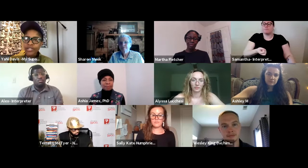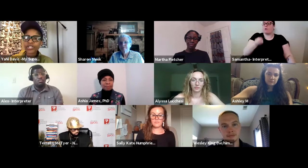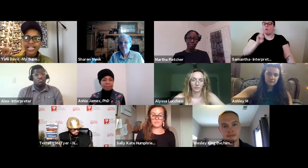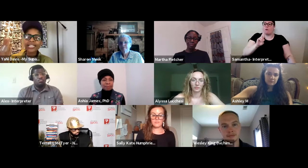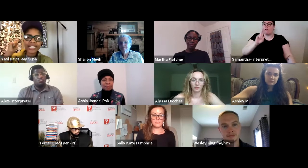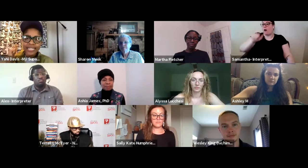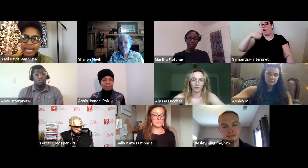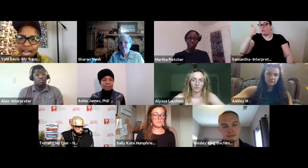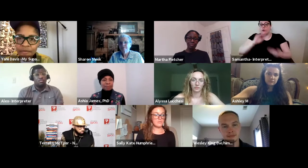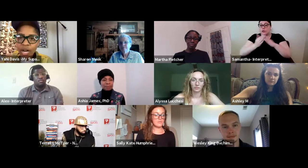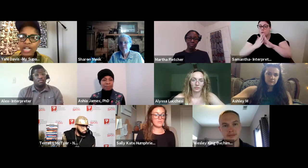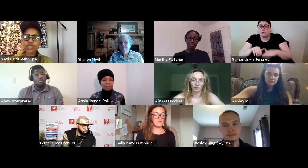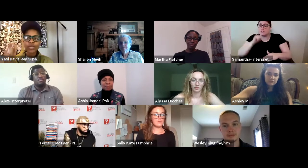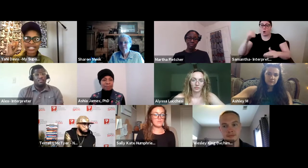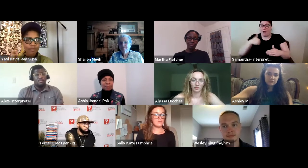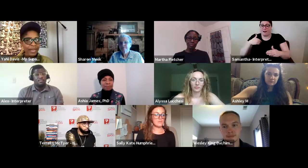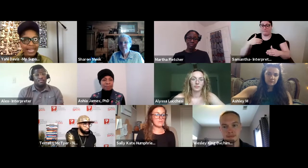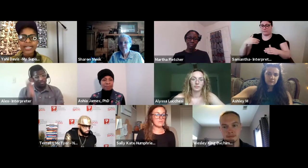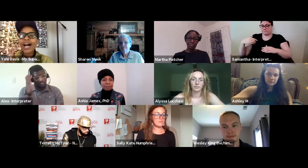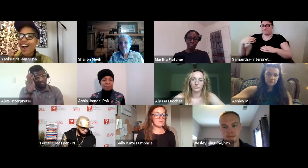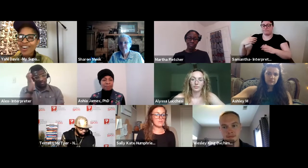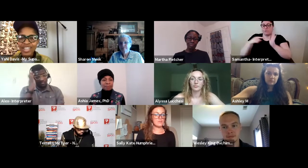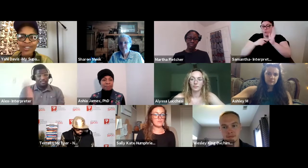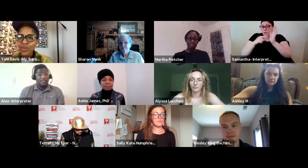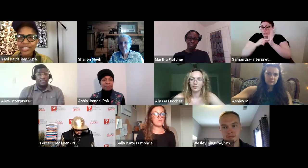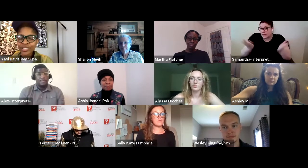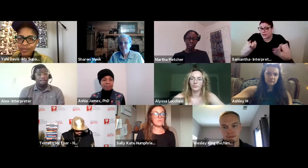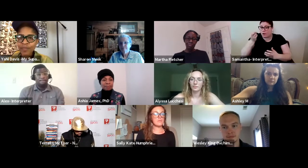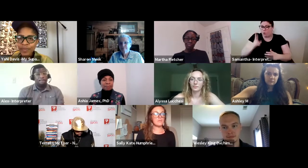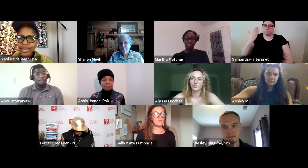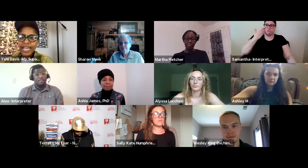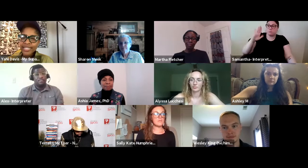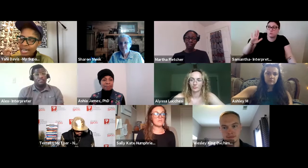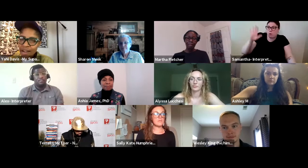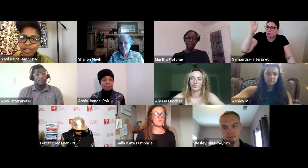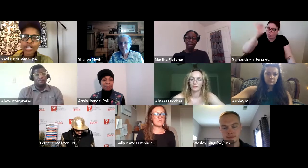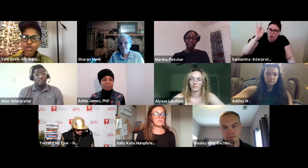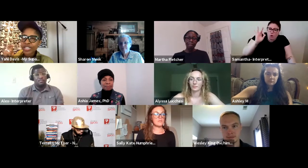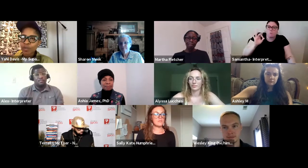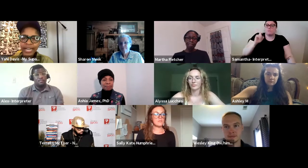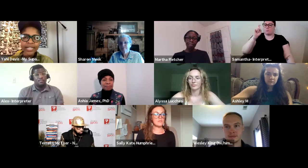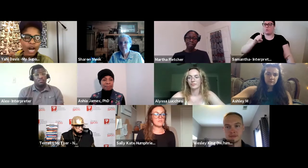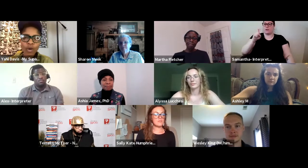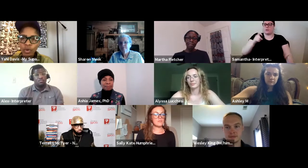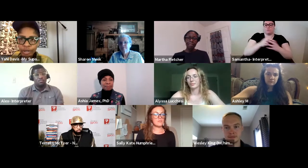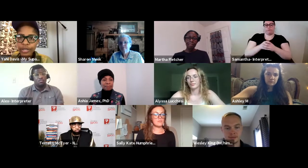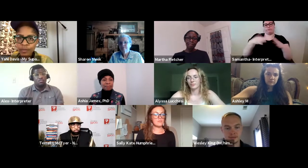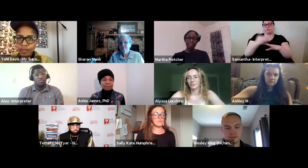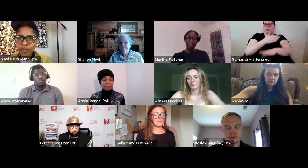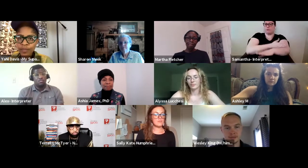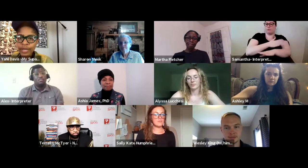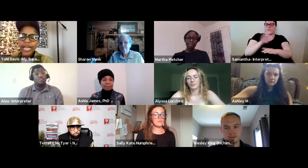don't understand. It is time for us to expand our language. It's time for us to expand our